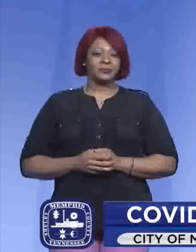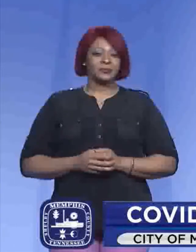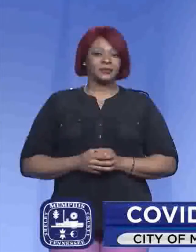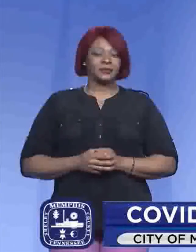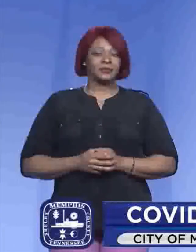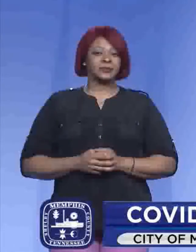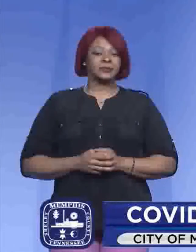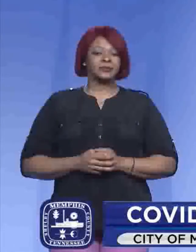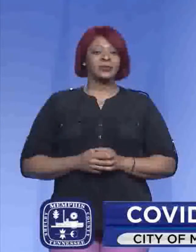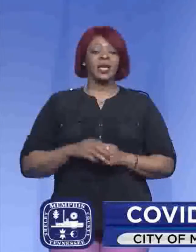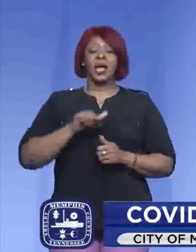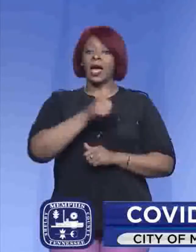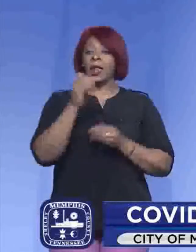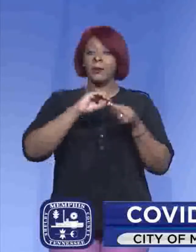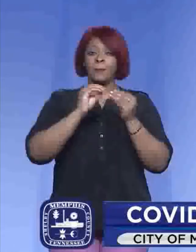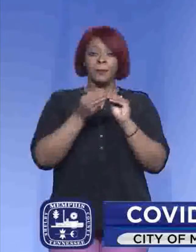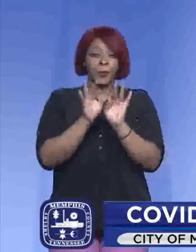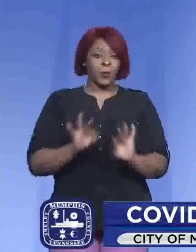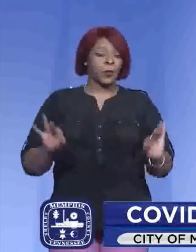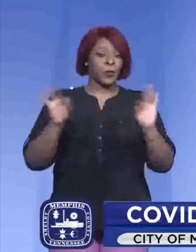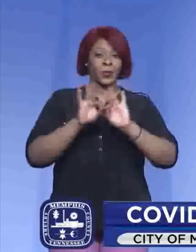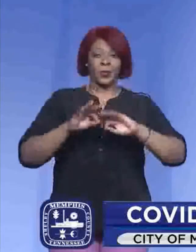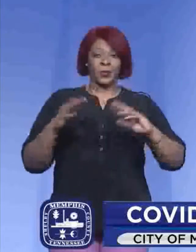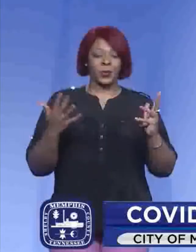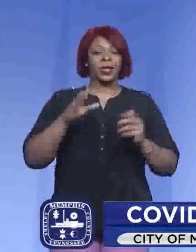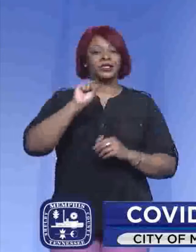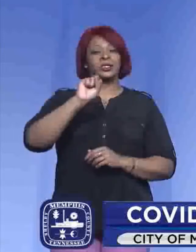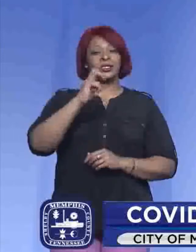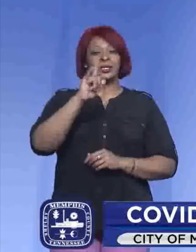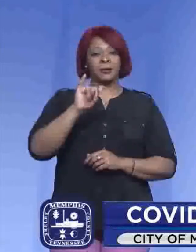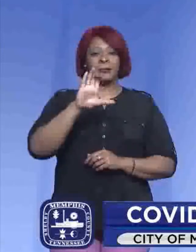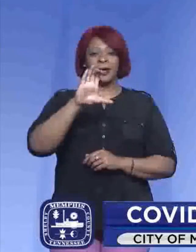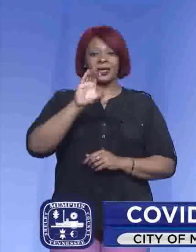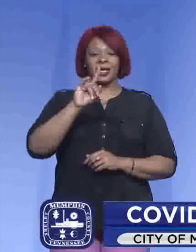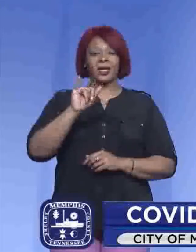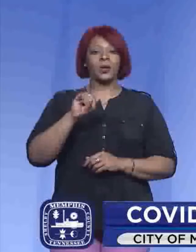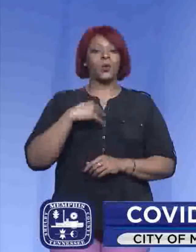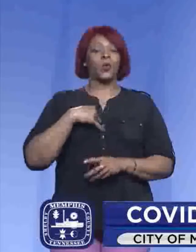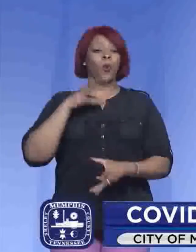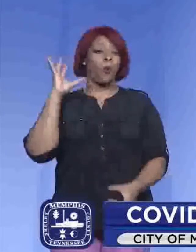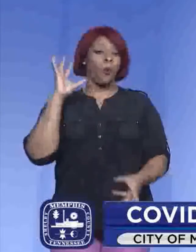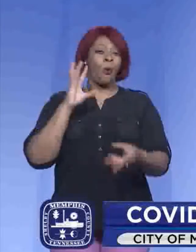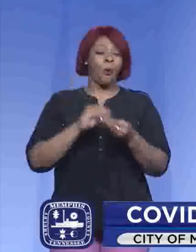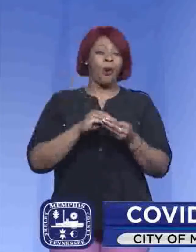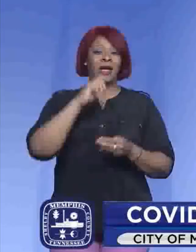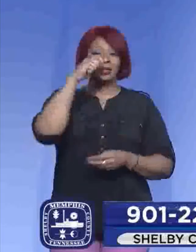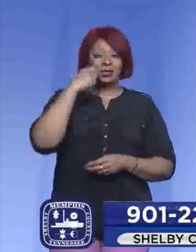And other numbers of importance, in Shelby County, we have now tested